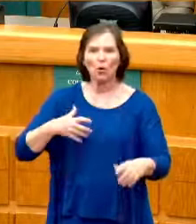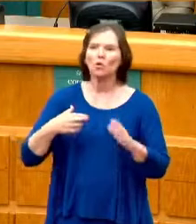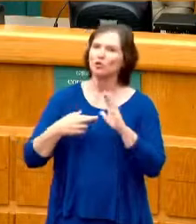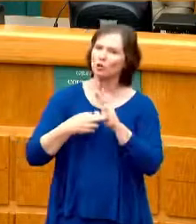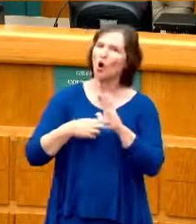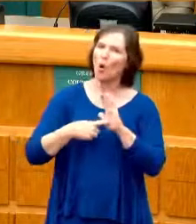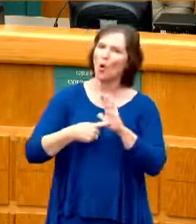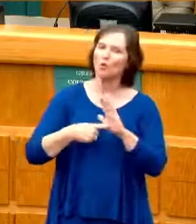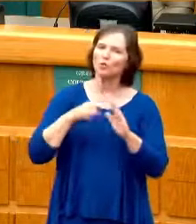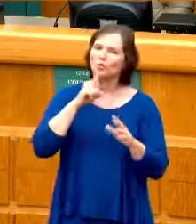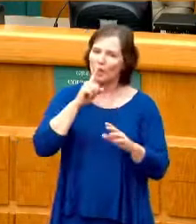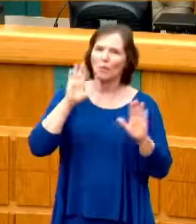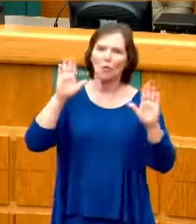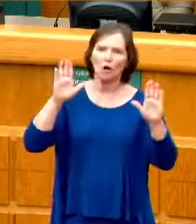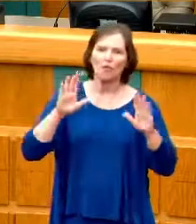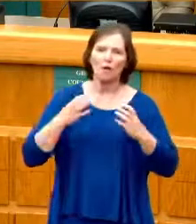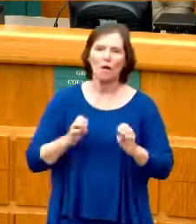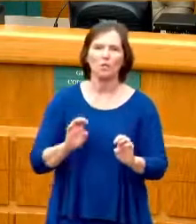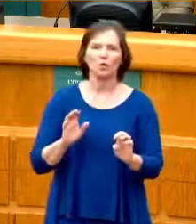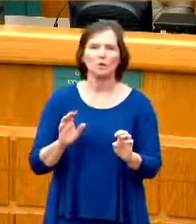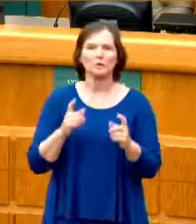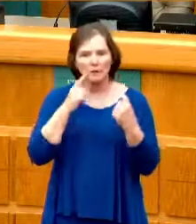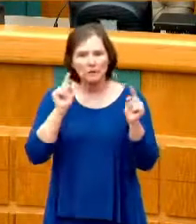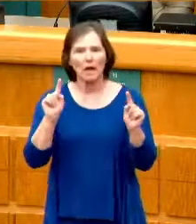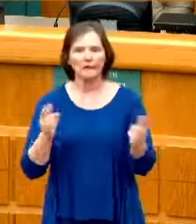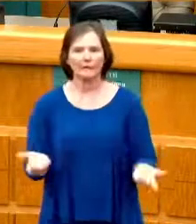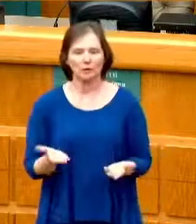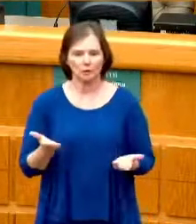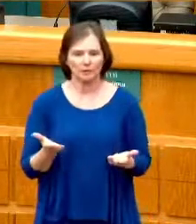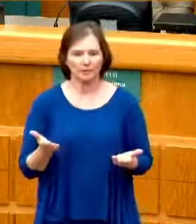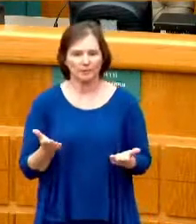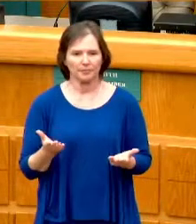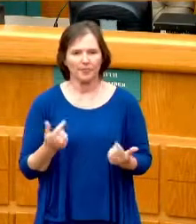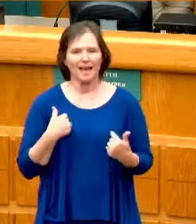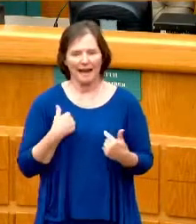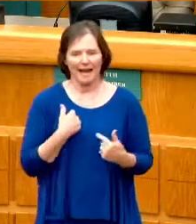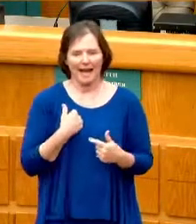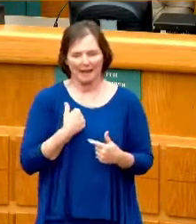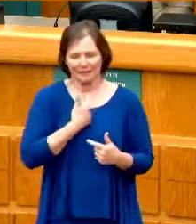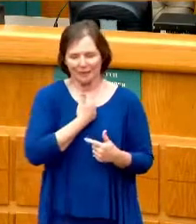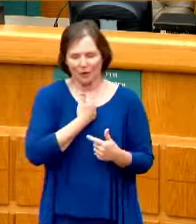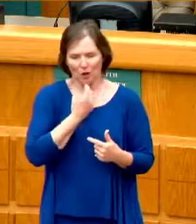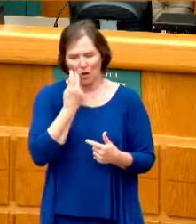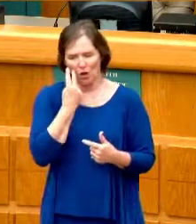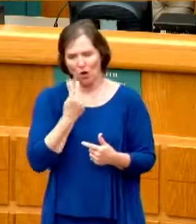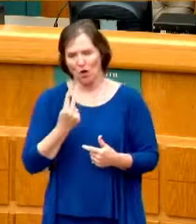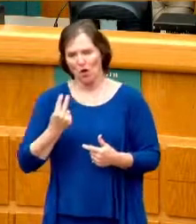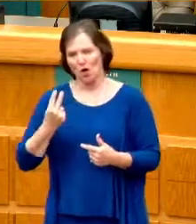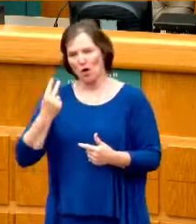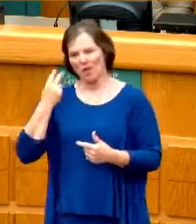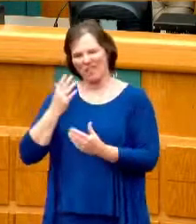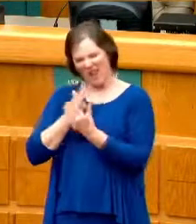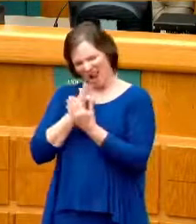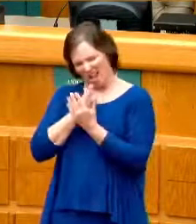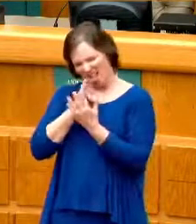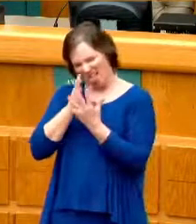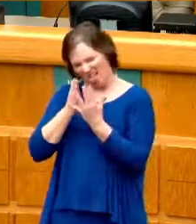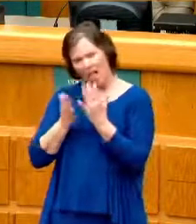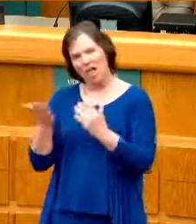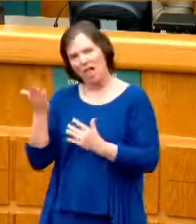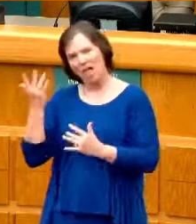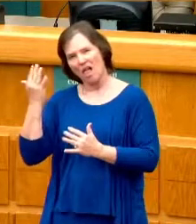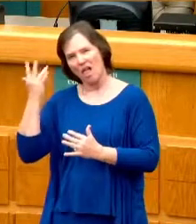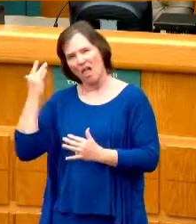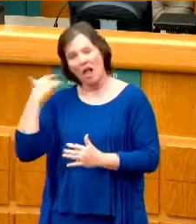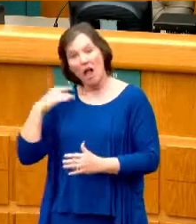letters, that I have in my file, and I looked back at January 15th, and that seems like an eternity, but it was